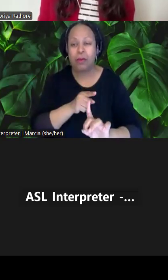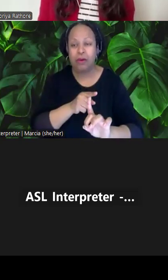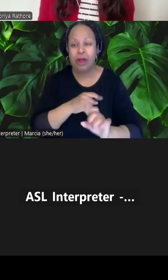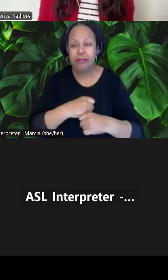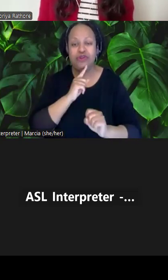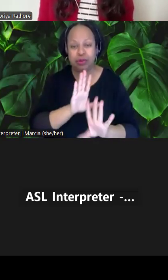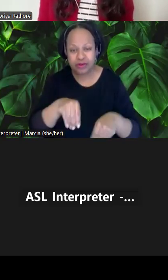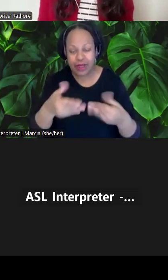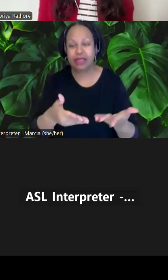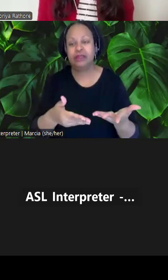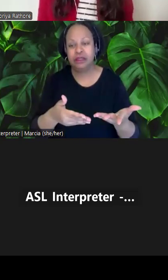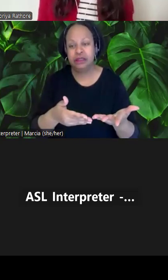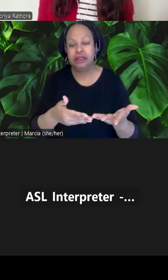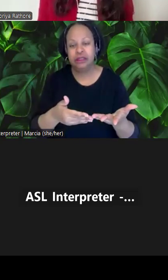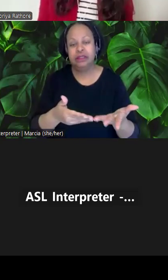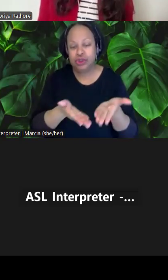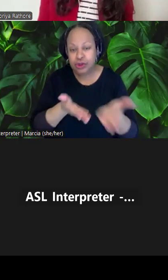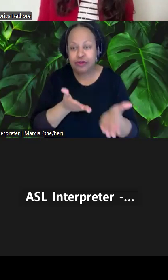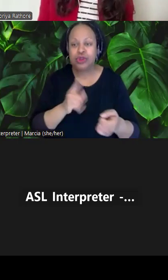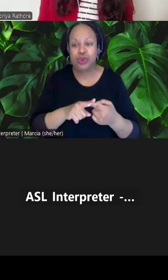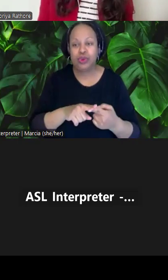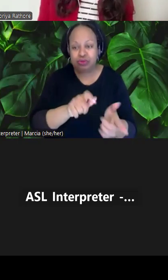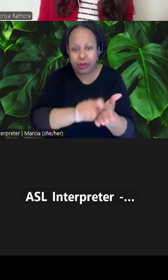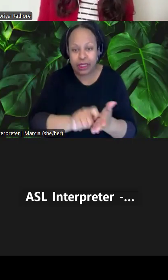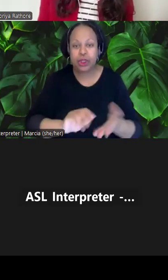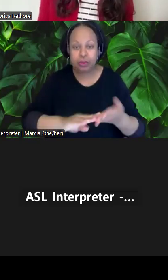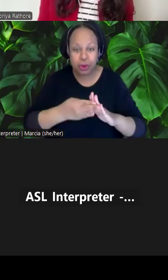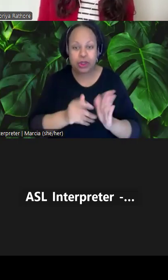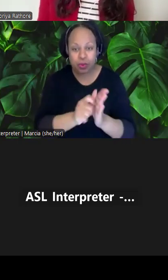performers, and audiences, you are likely eligible to apply.